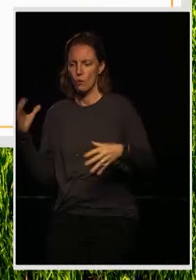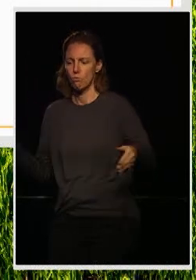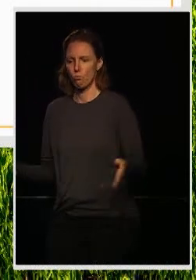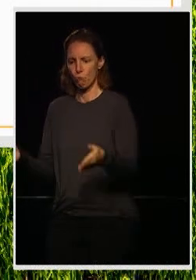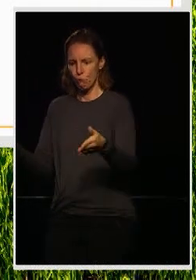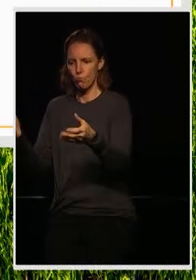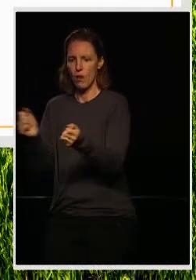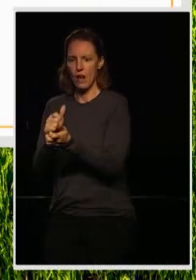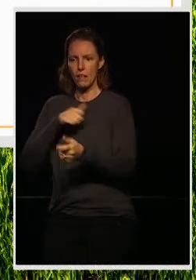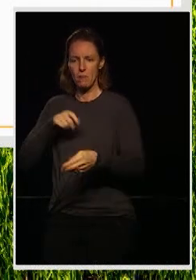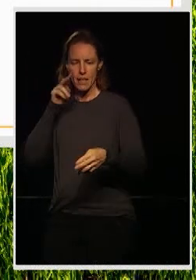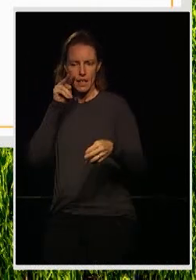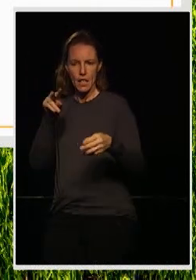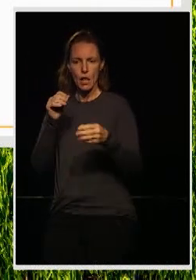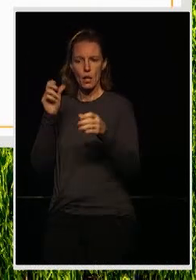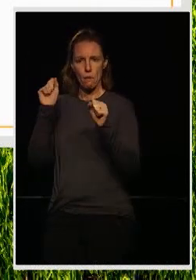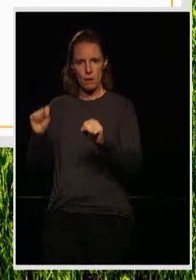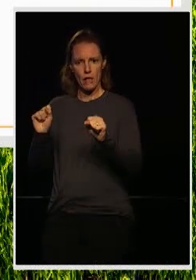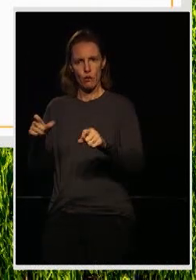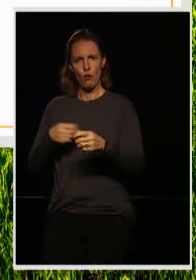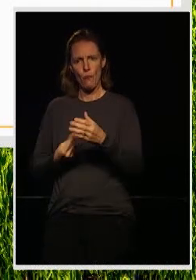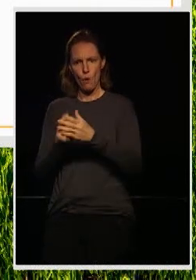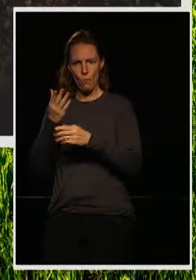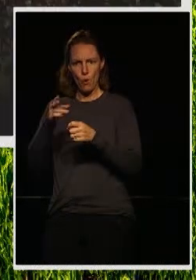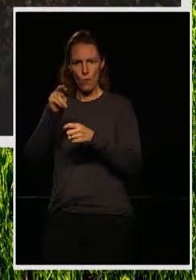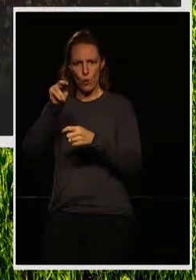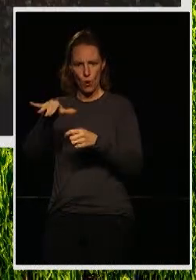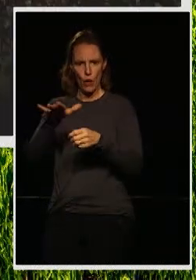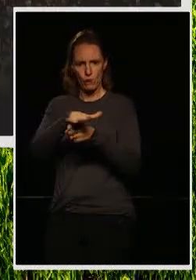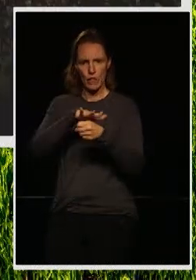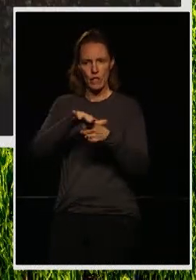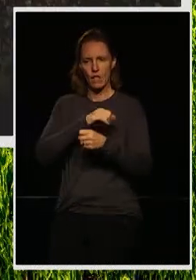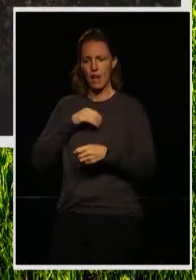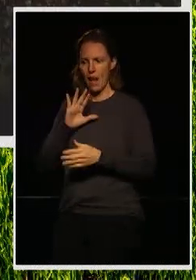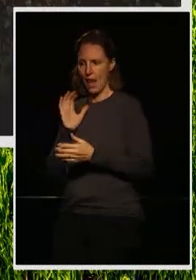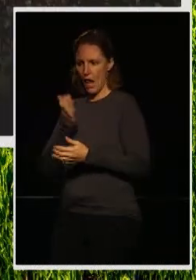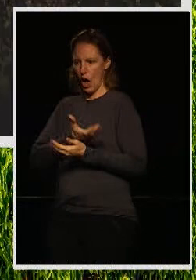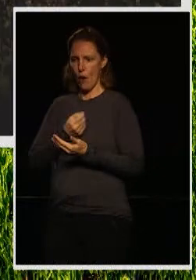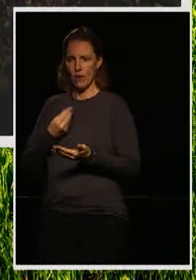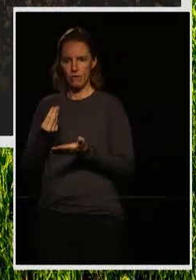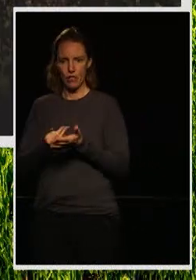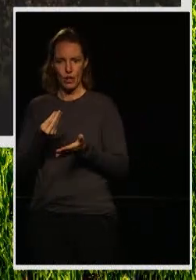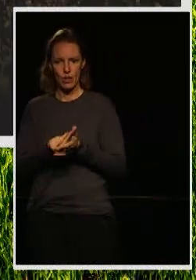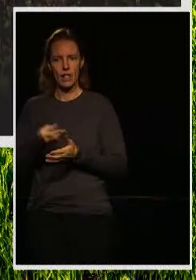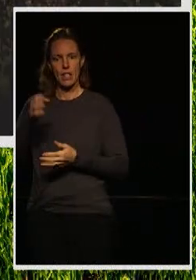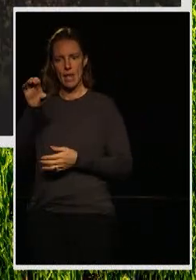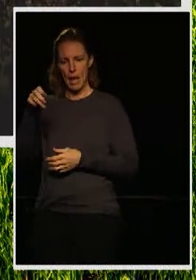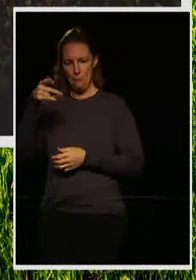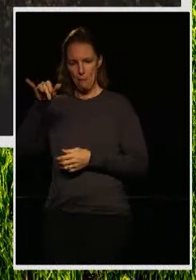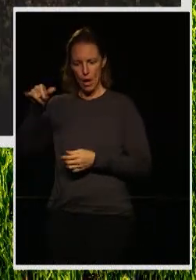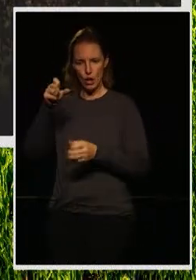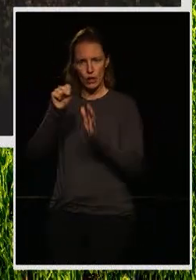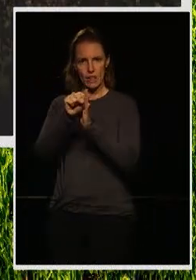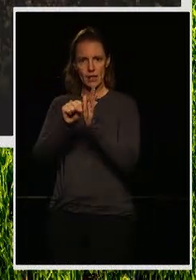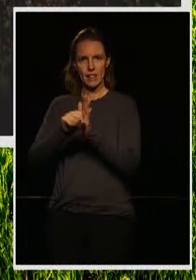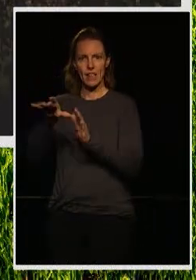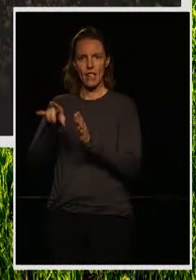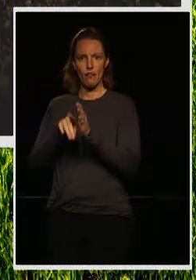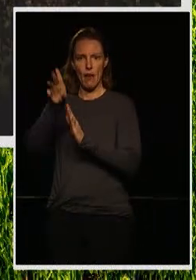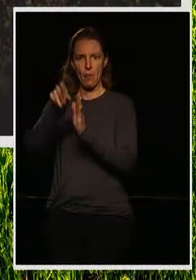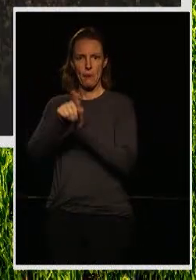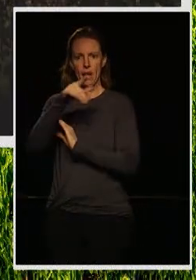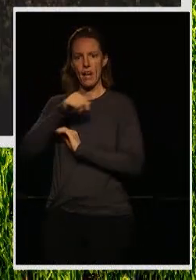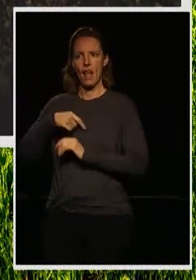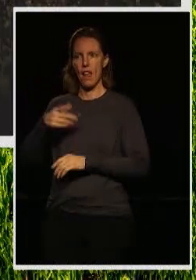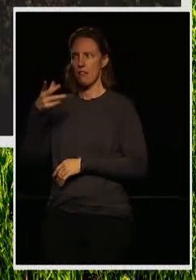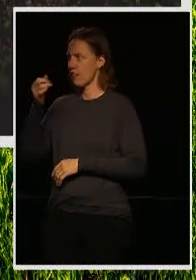the potential in the Grow New York region. Our funders, Empire State Development and the Upstate Revitalization